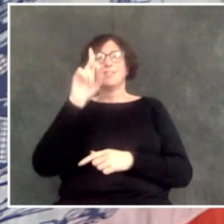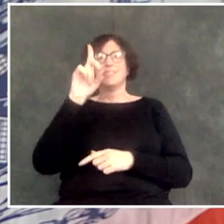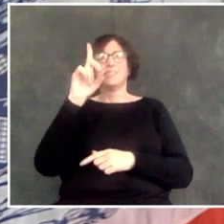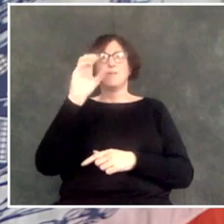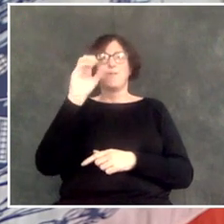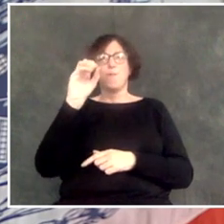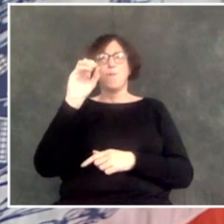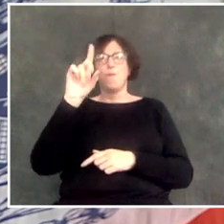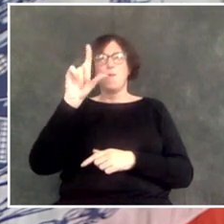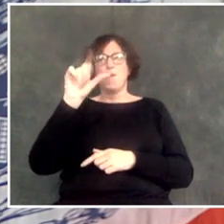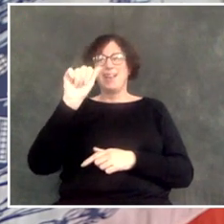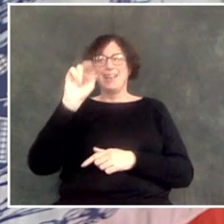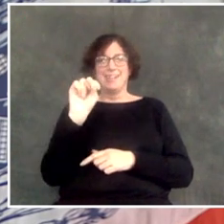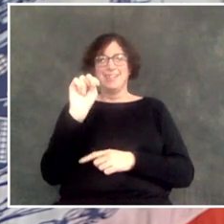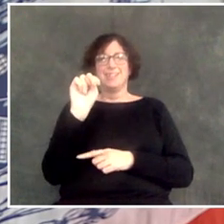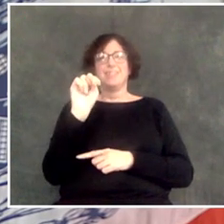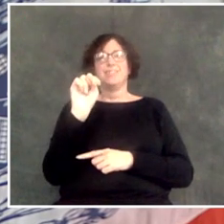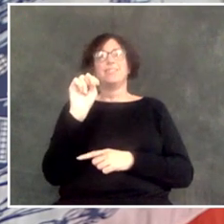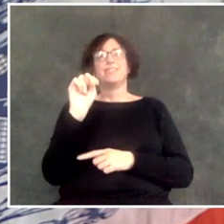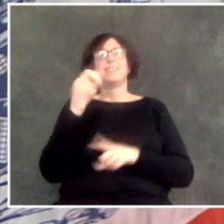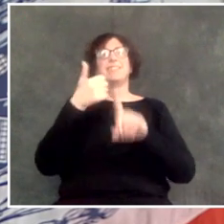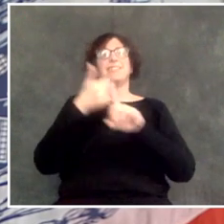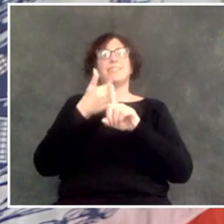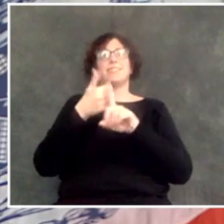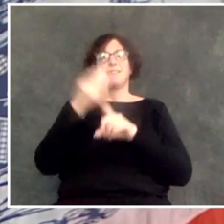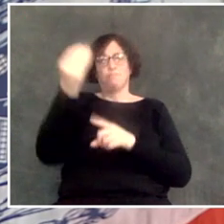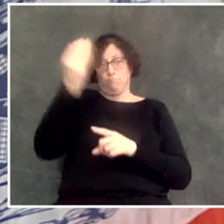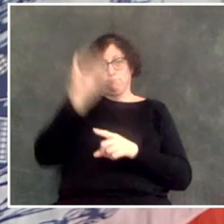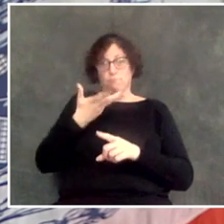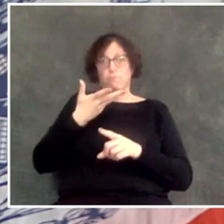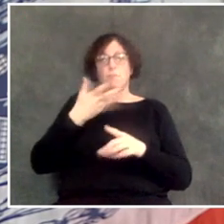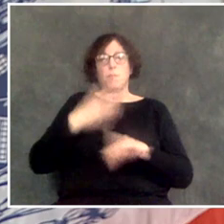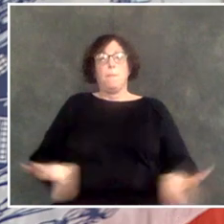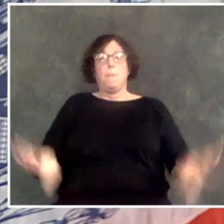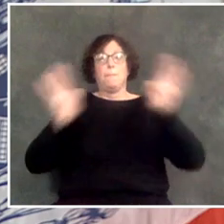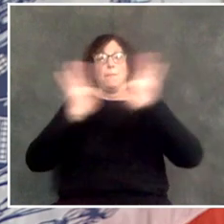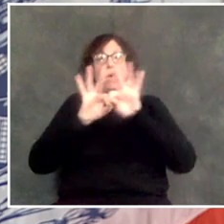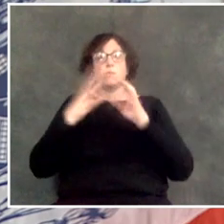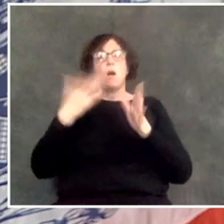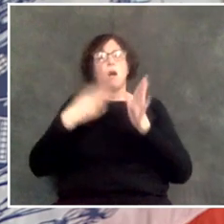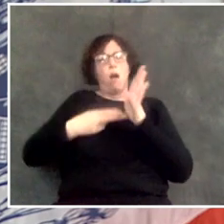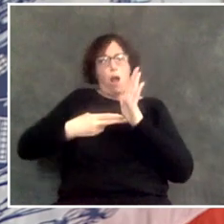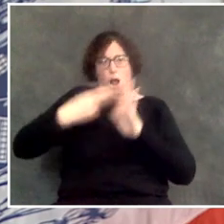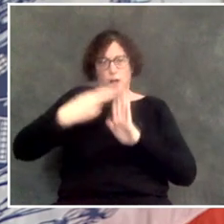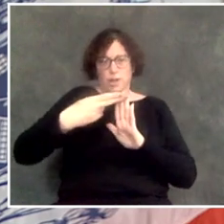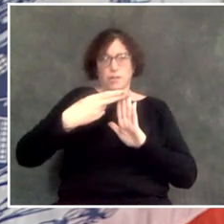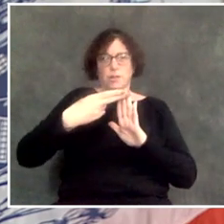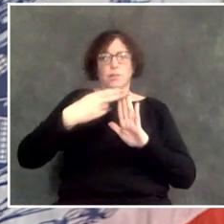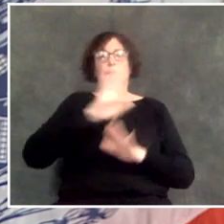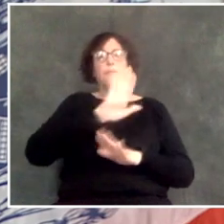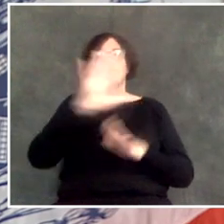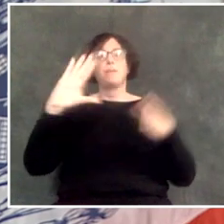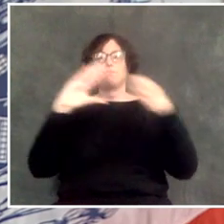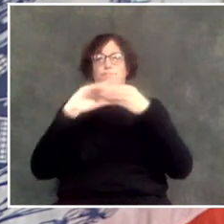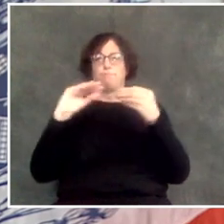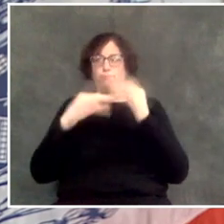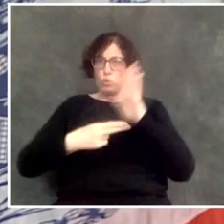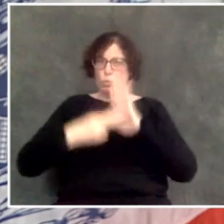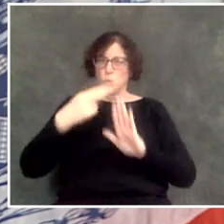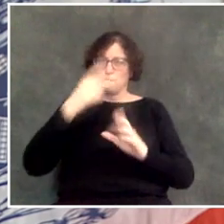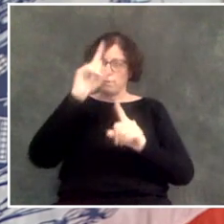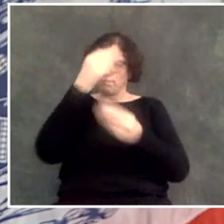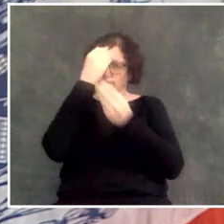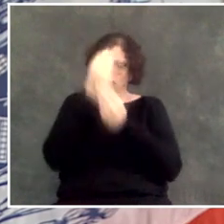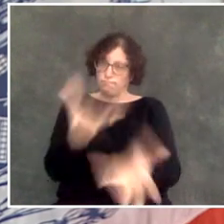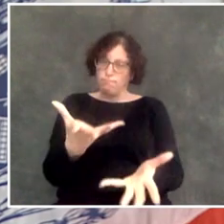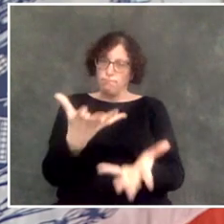hear exactly what we know and then be ready for battle than have it sugar-coated. But we know New Yorkers